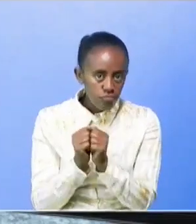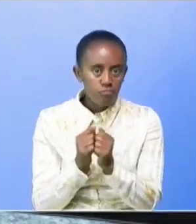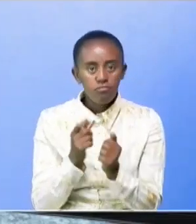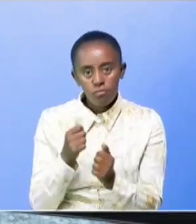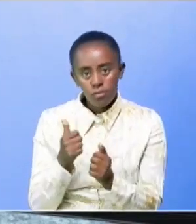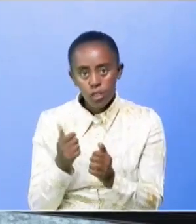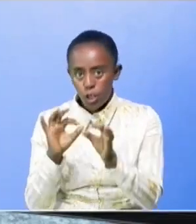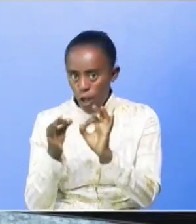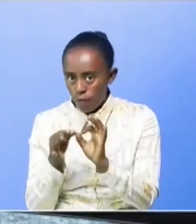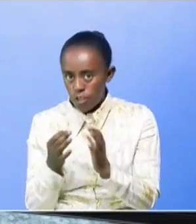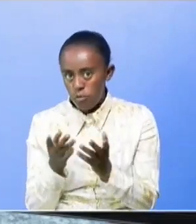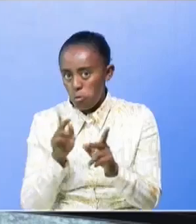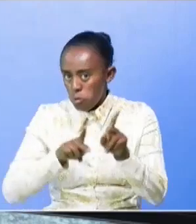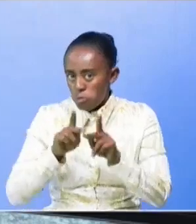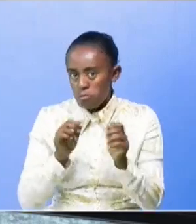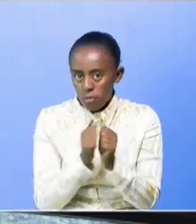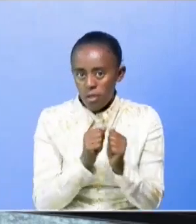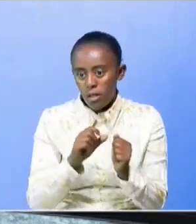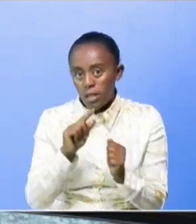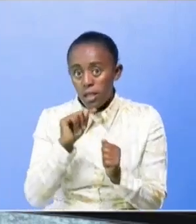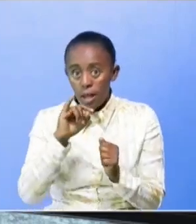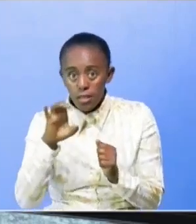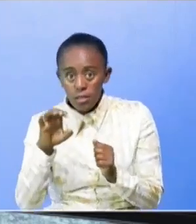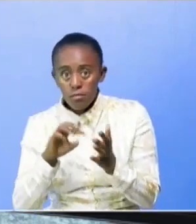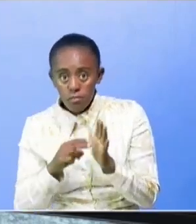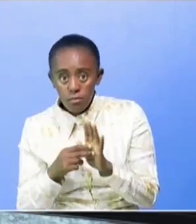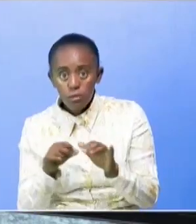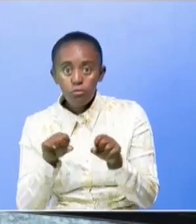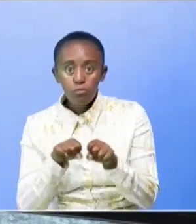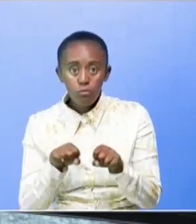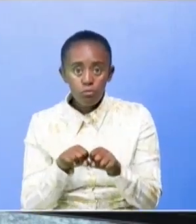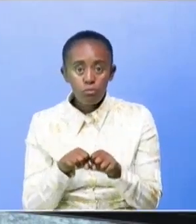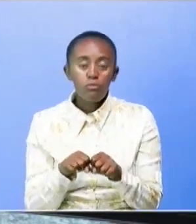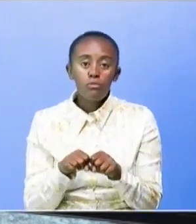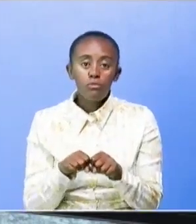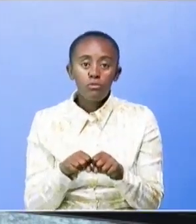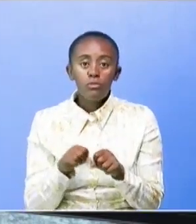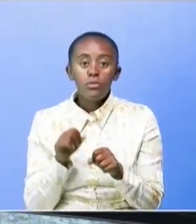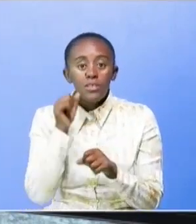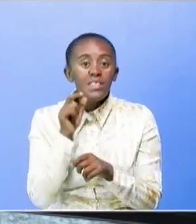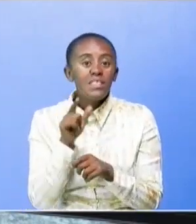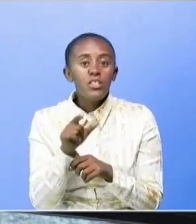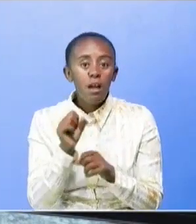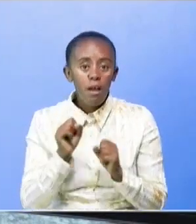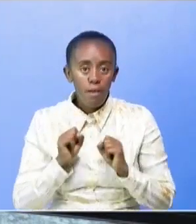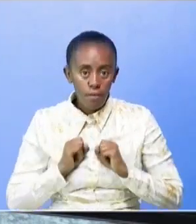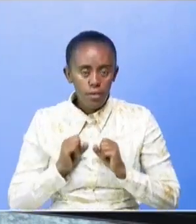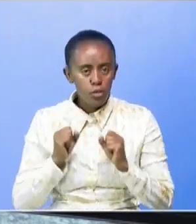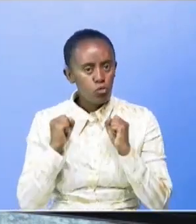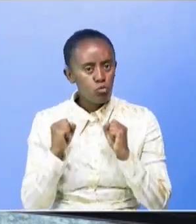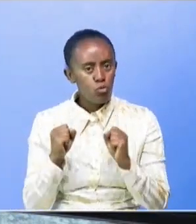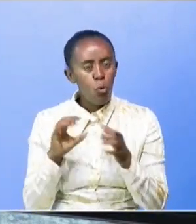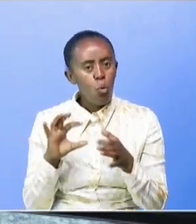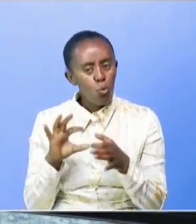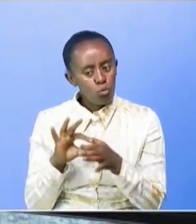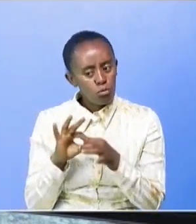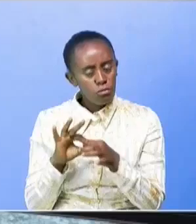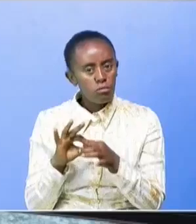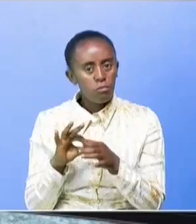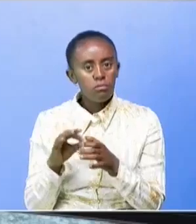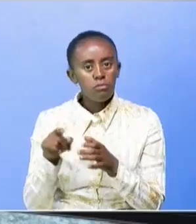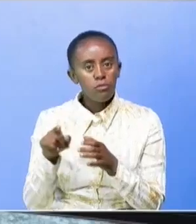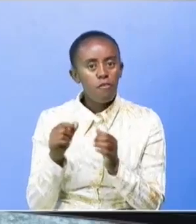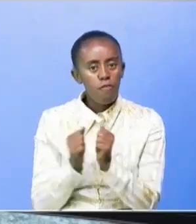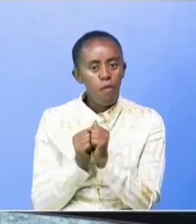another definition for tie, which means, for example, she has strong ties with